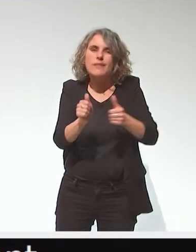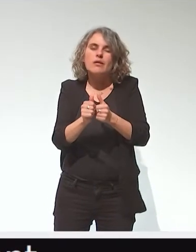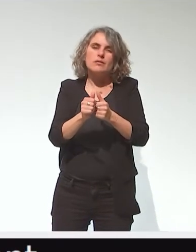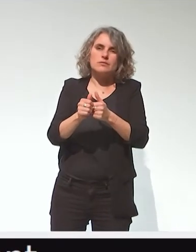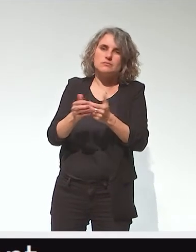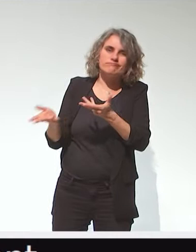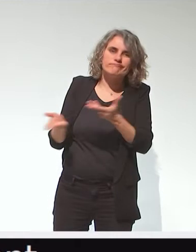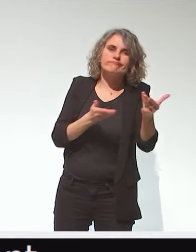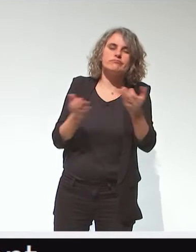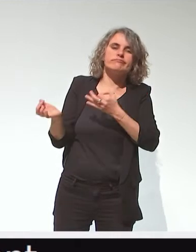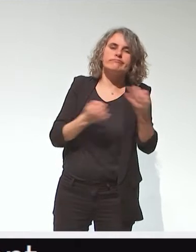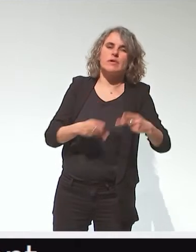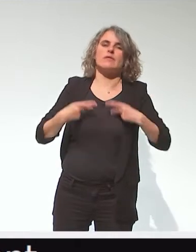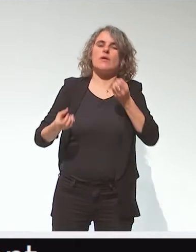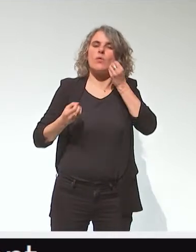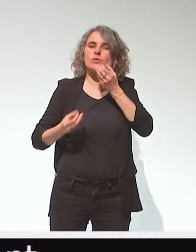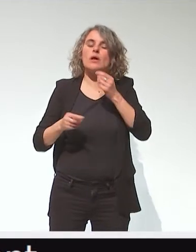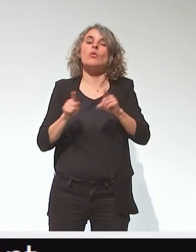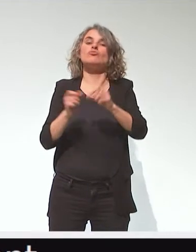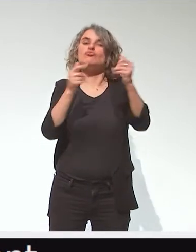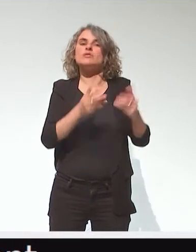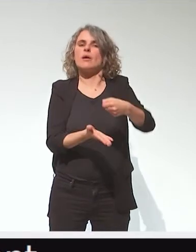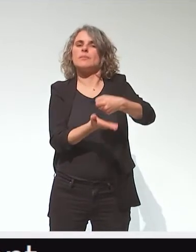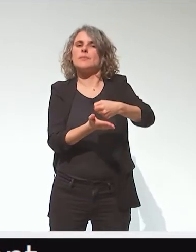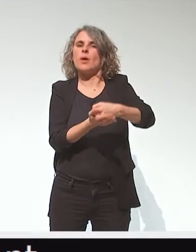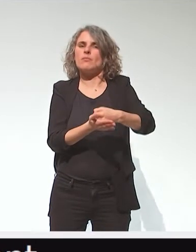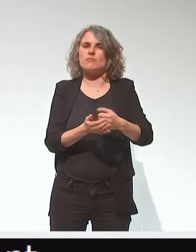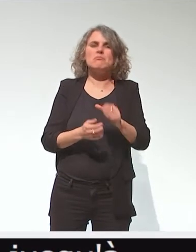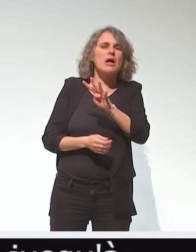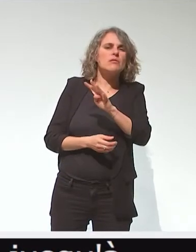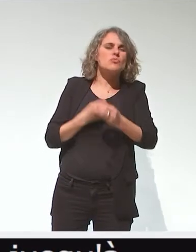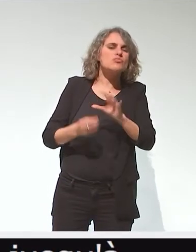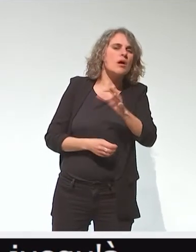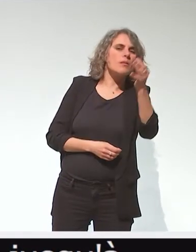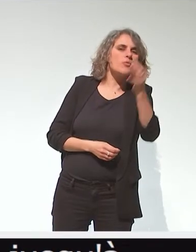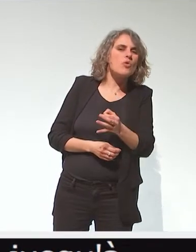There's assistance for inclusion. There's a quota system.